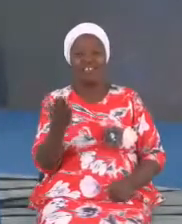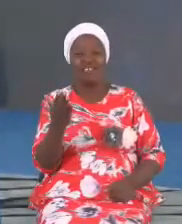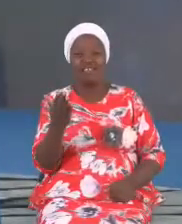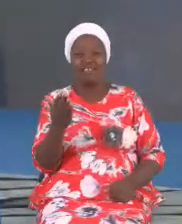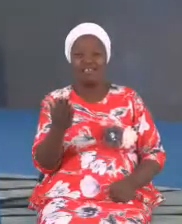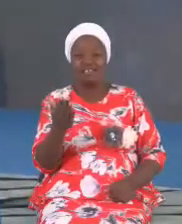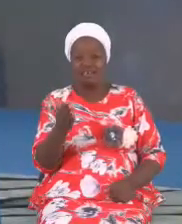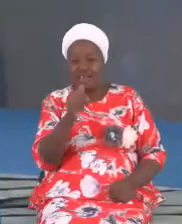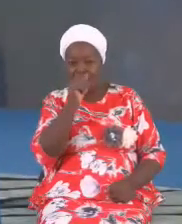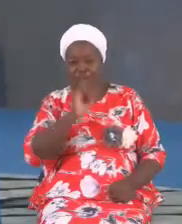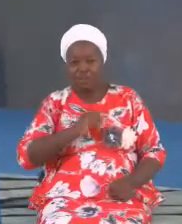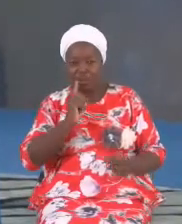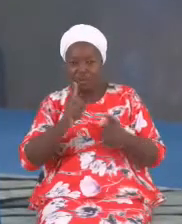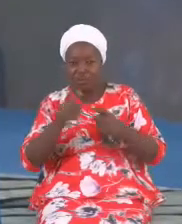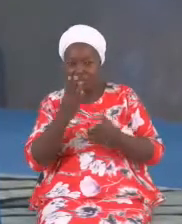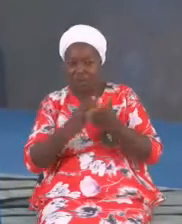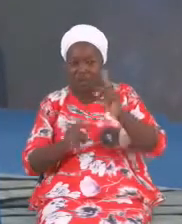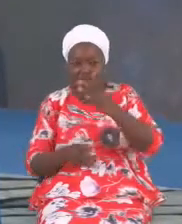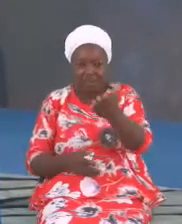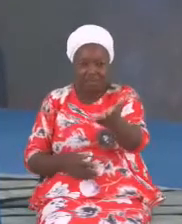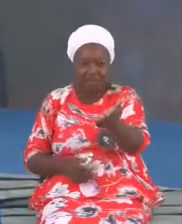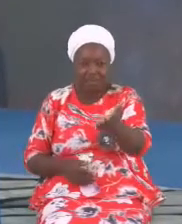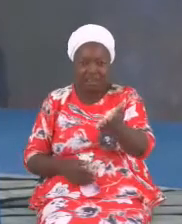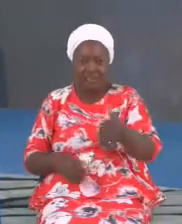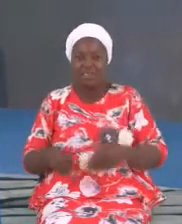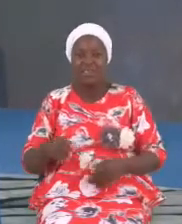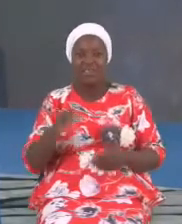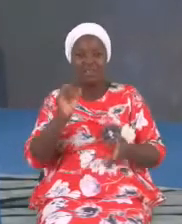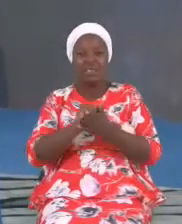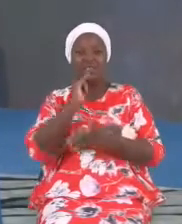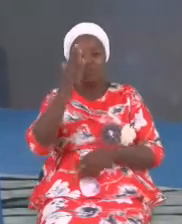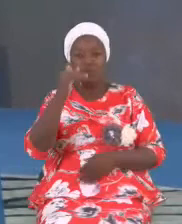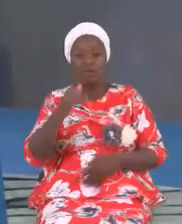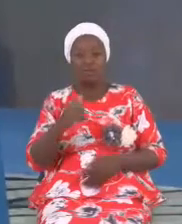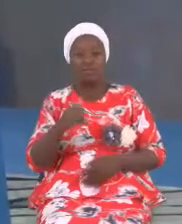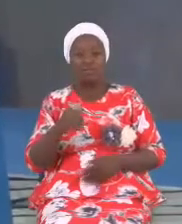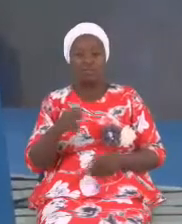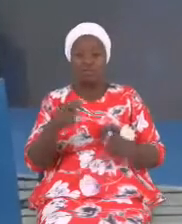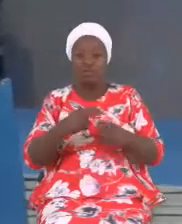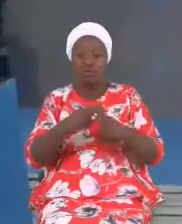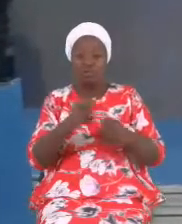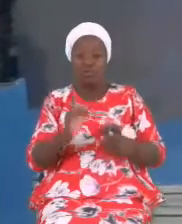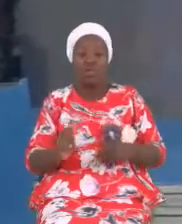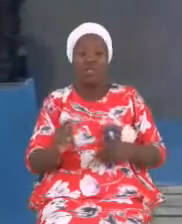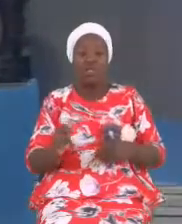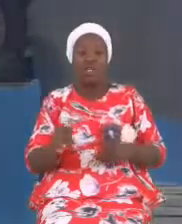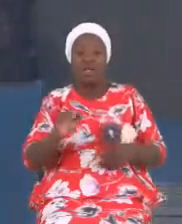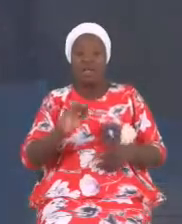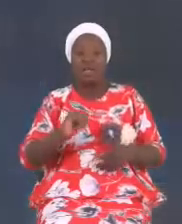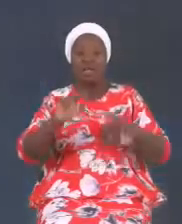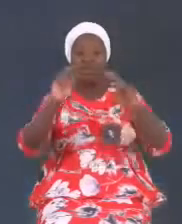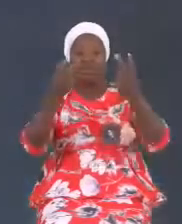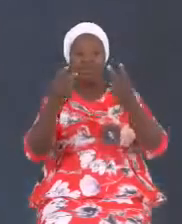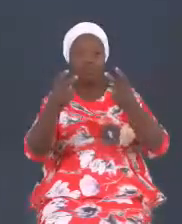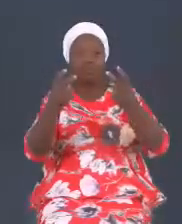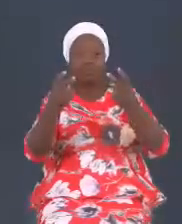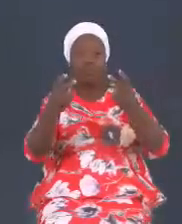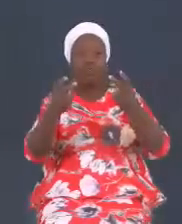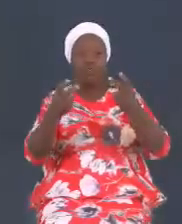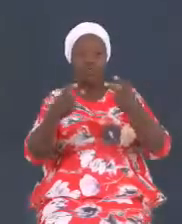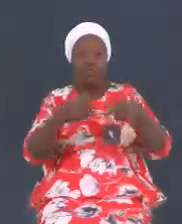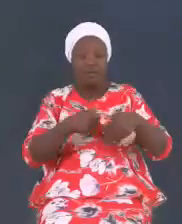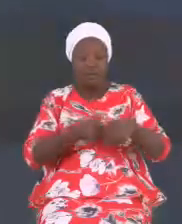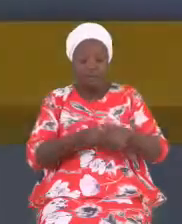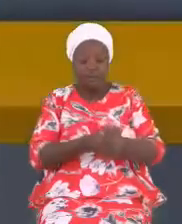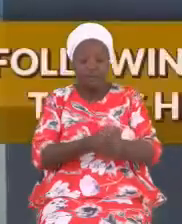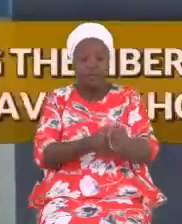Am I talking to somebody there? That's why tonight, briefly, I'm talking to you on following the